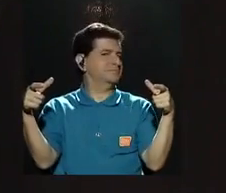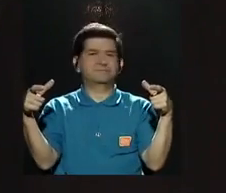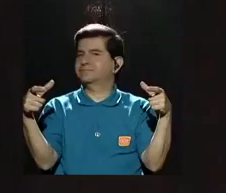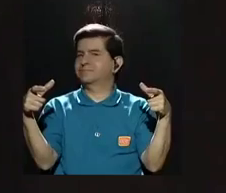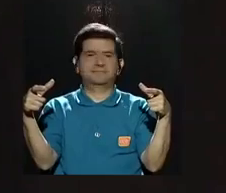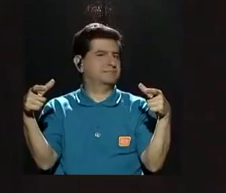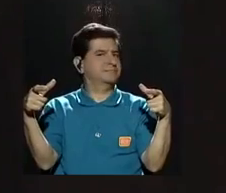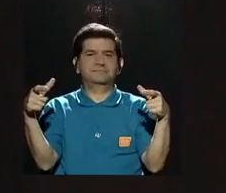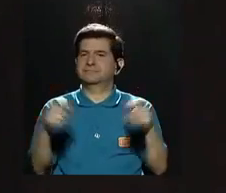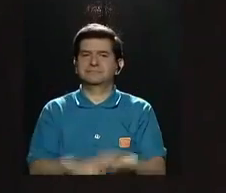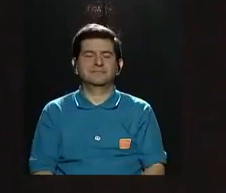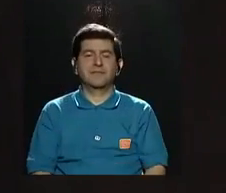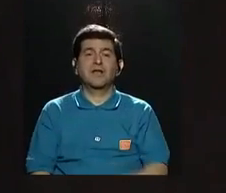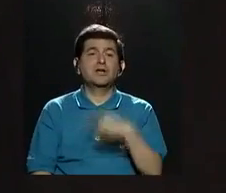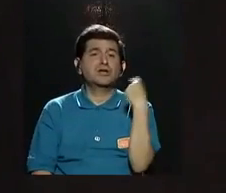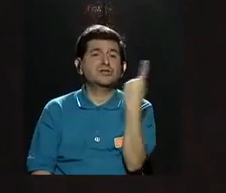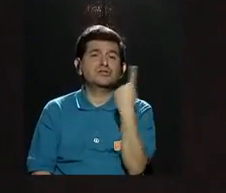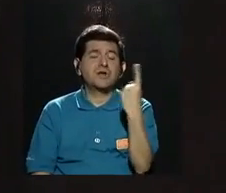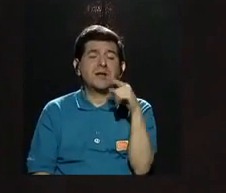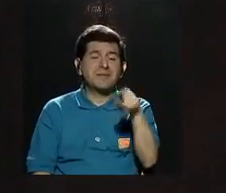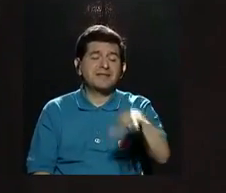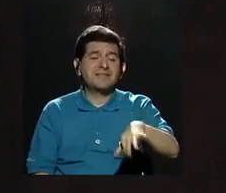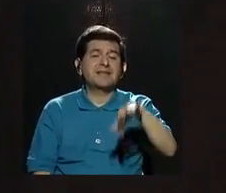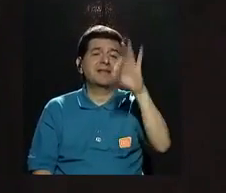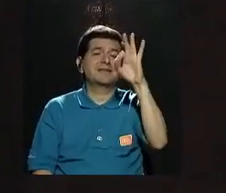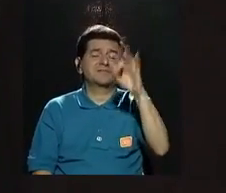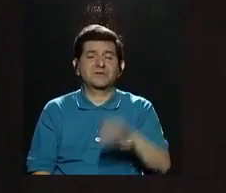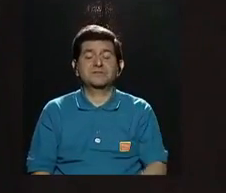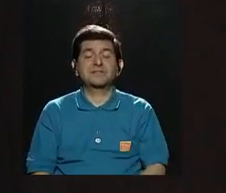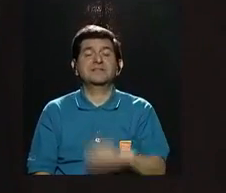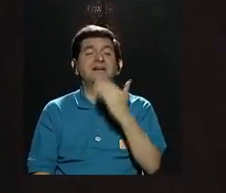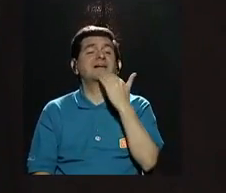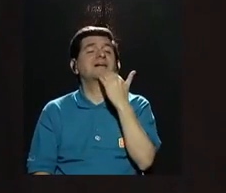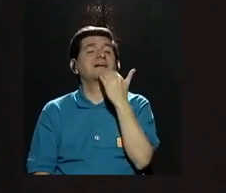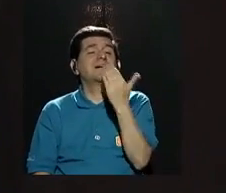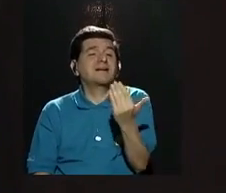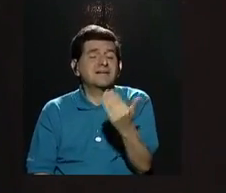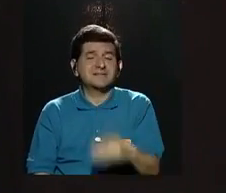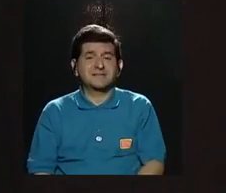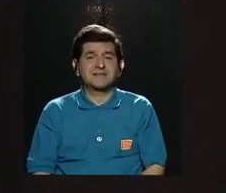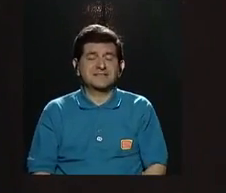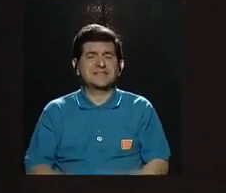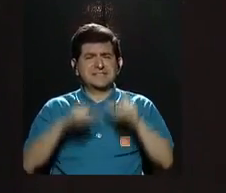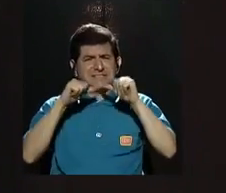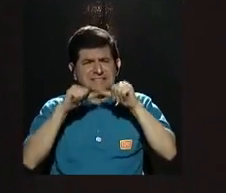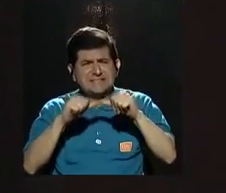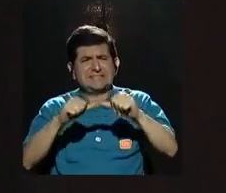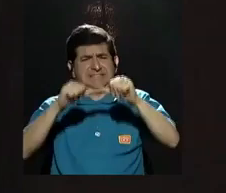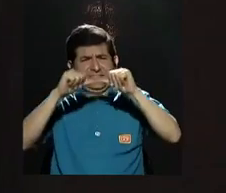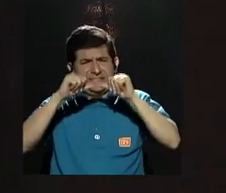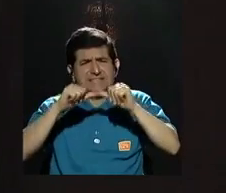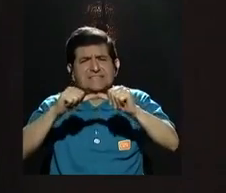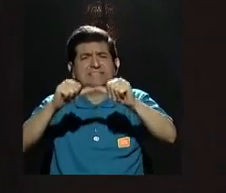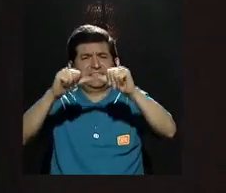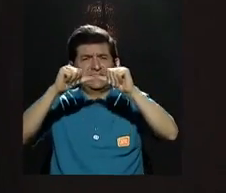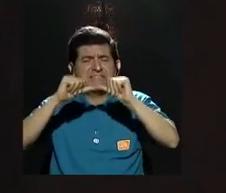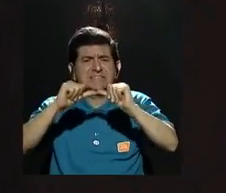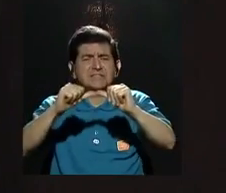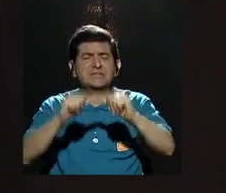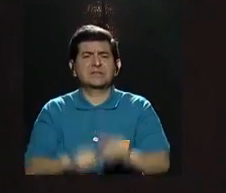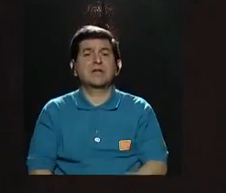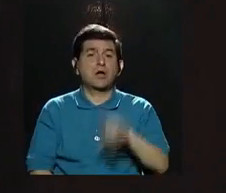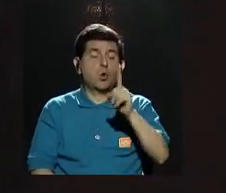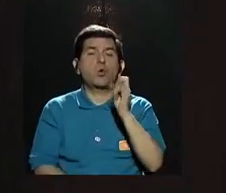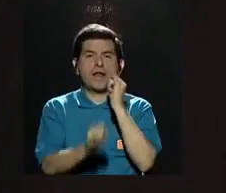that he was only elected thanks to the persistence of an obsolete